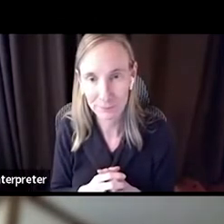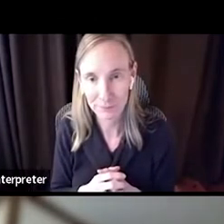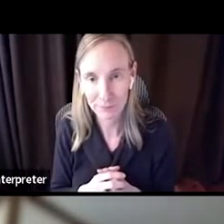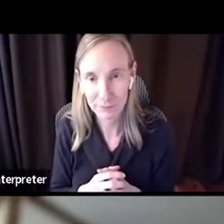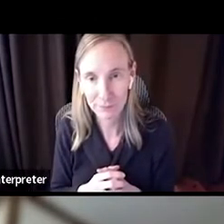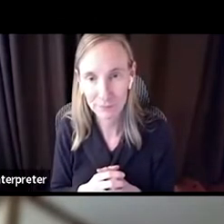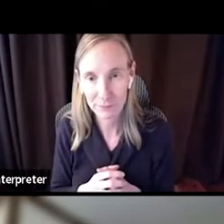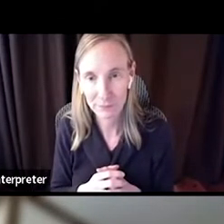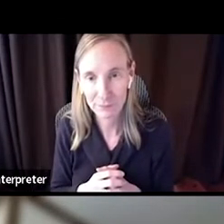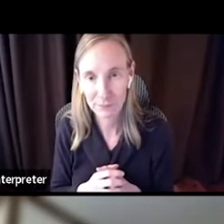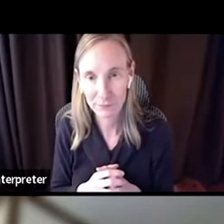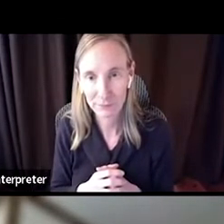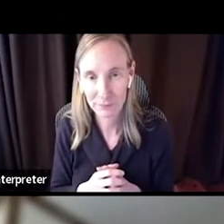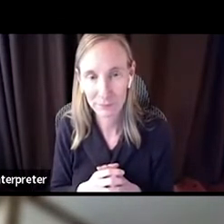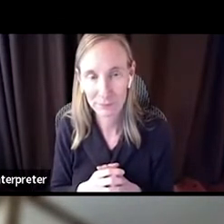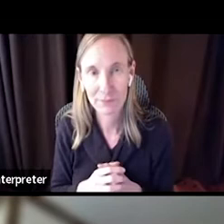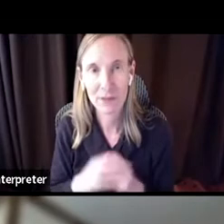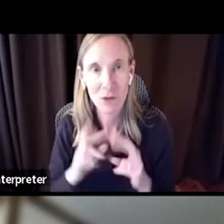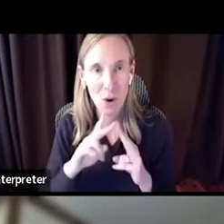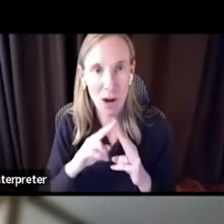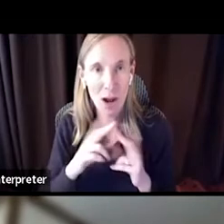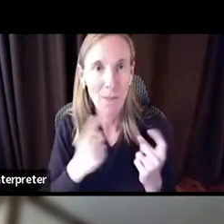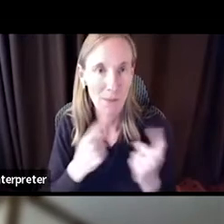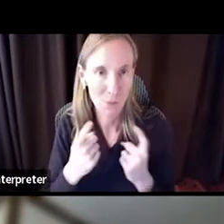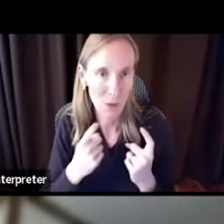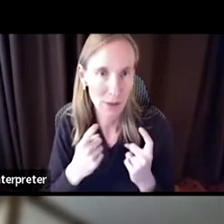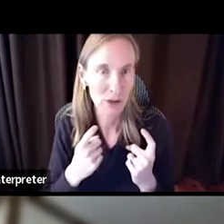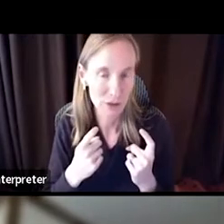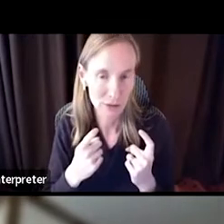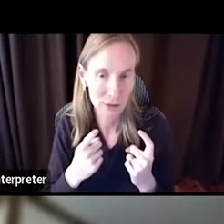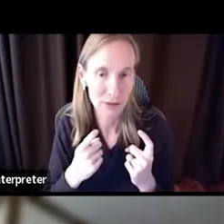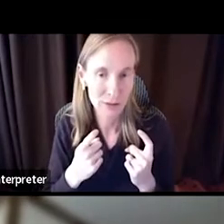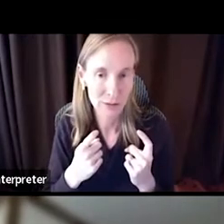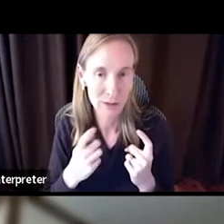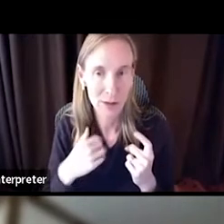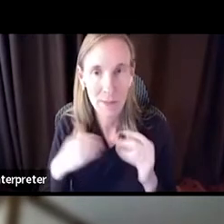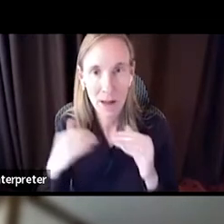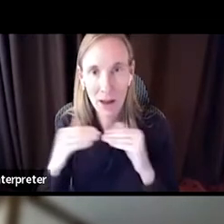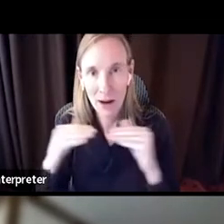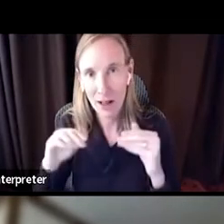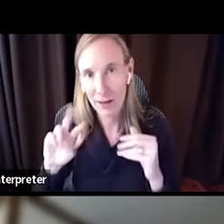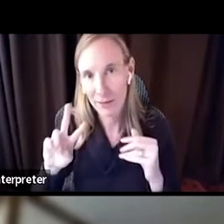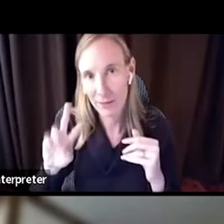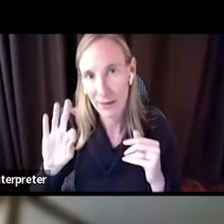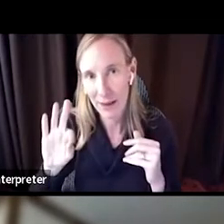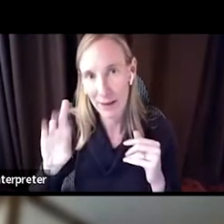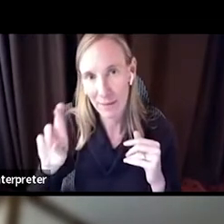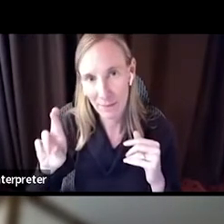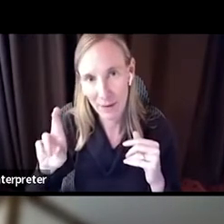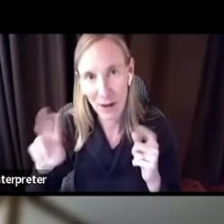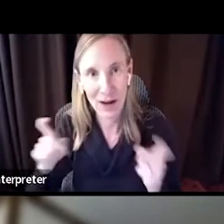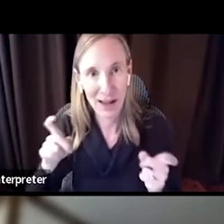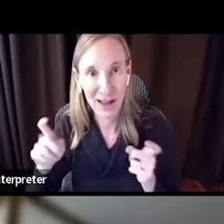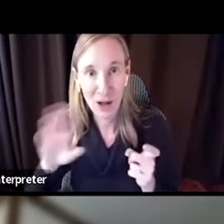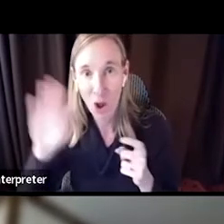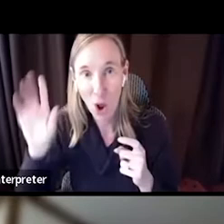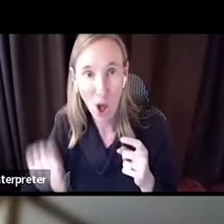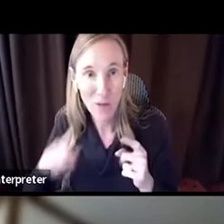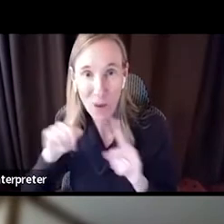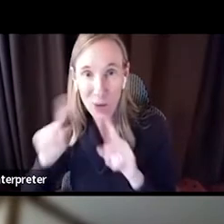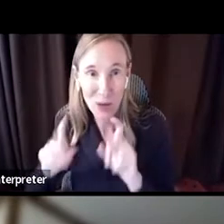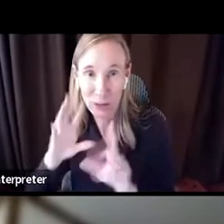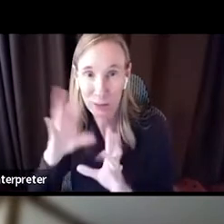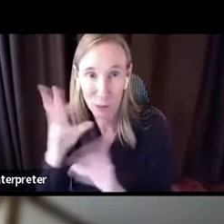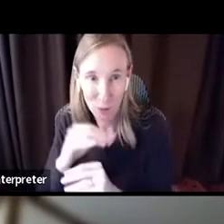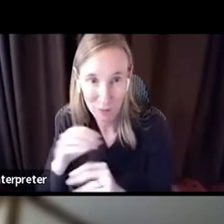Fantastic. So there have been a couple of questions posed, and my colleague at DFR has handled all of those questions beautifully. But